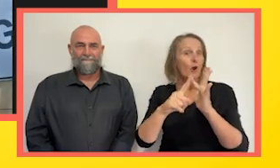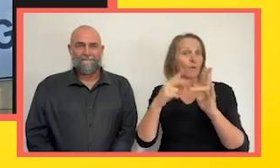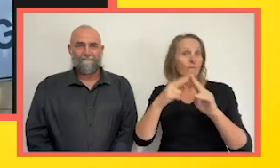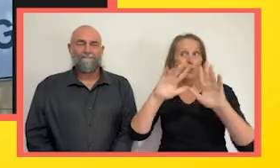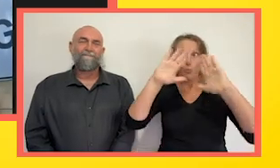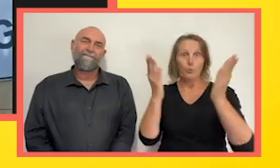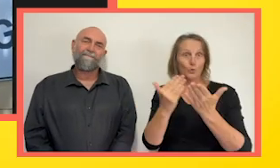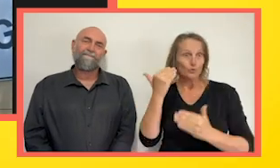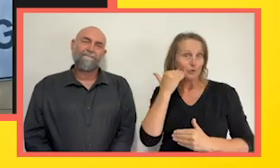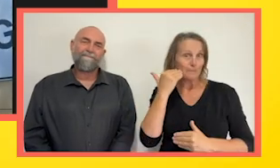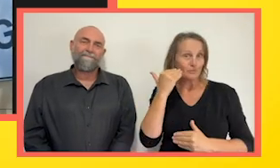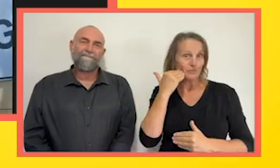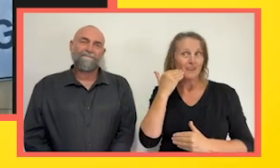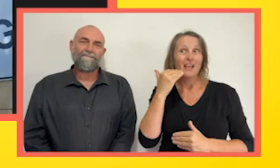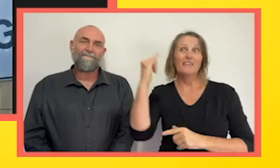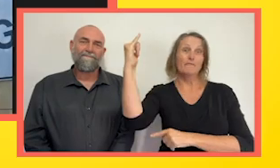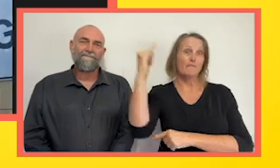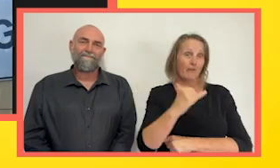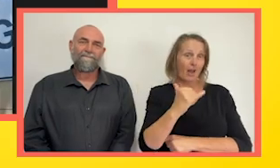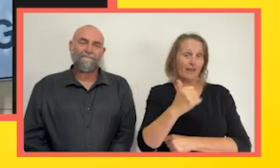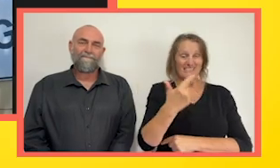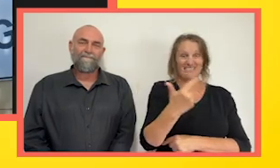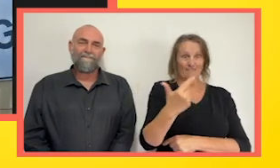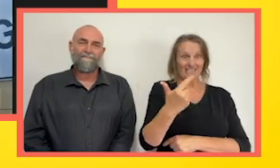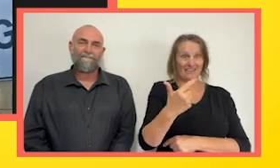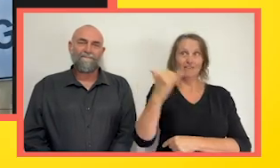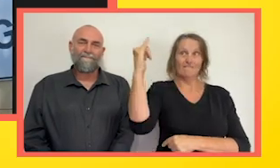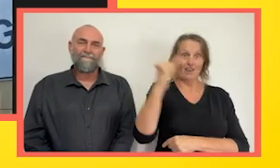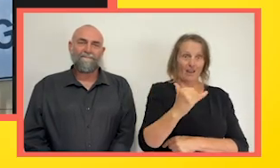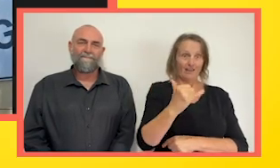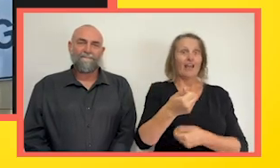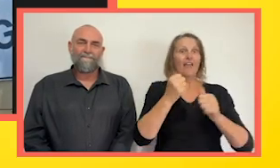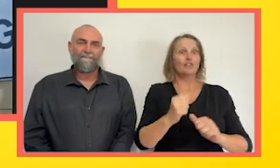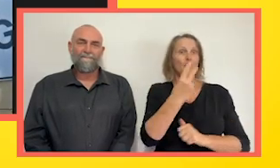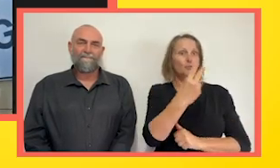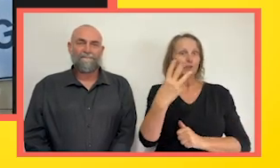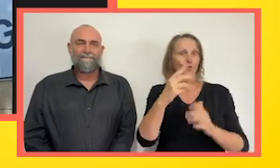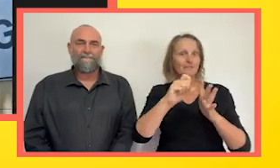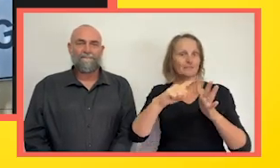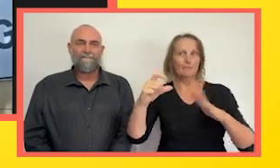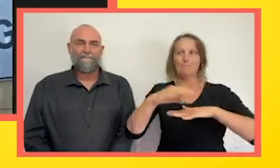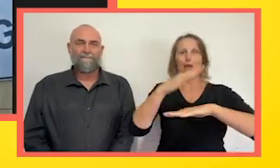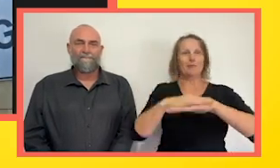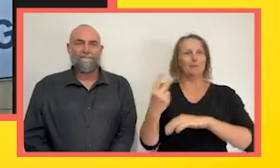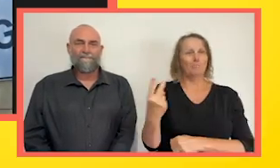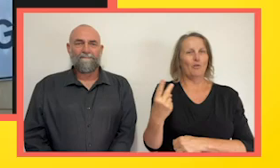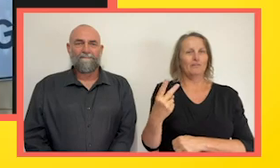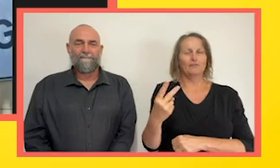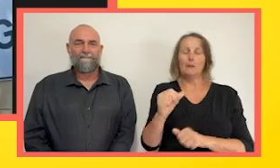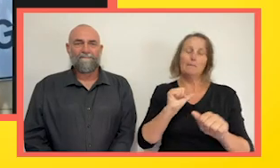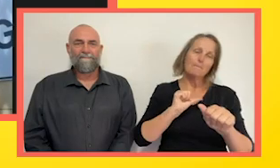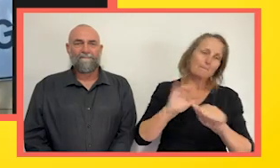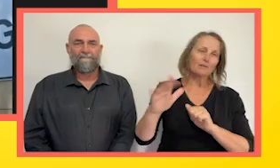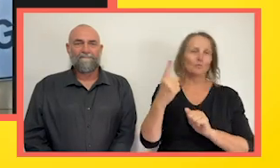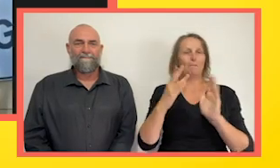then we literally flew back on the 17th and got married on the 23rd. So, it was honestly probably the best month of my